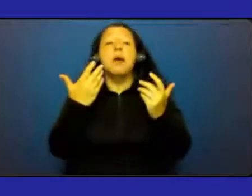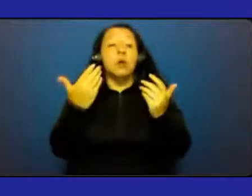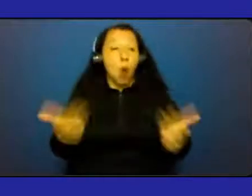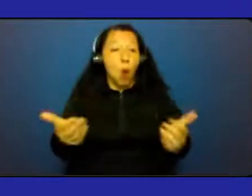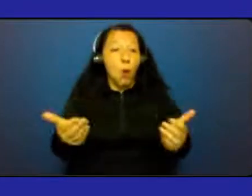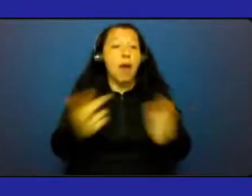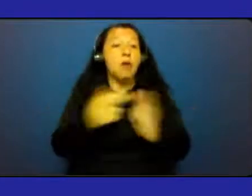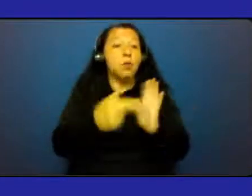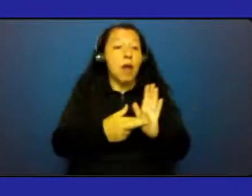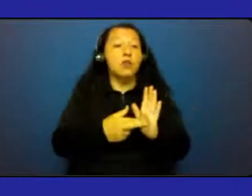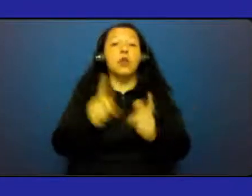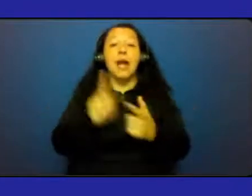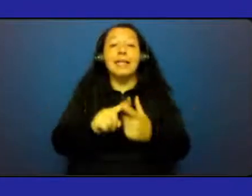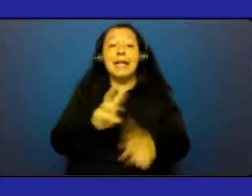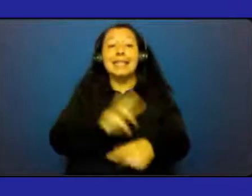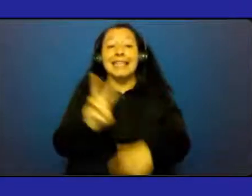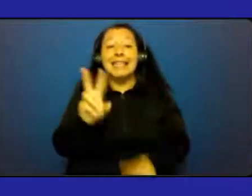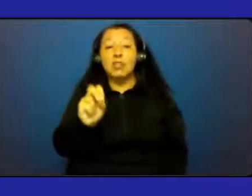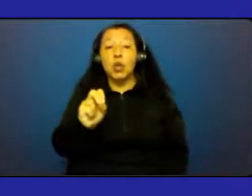number